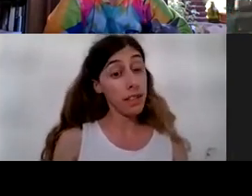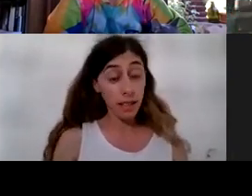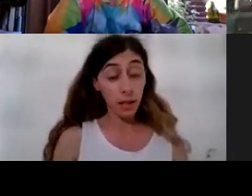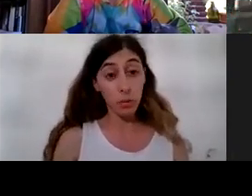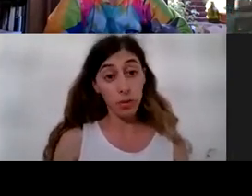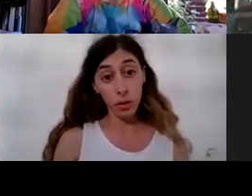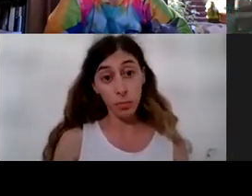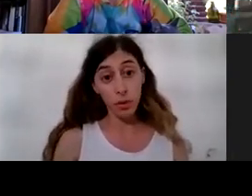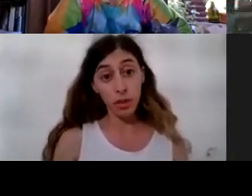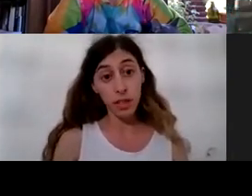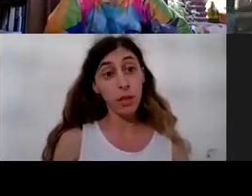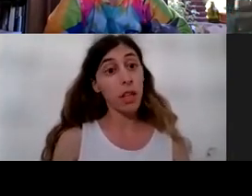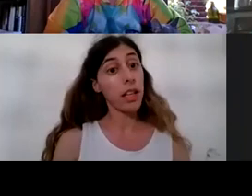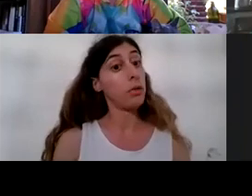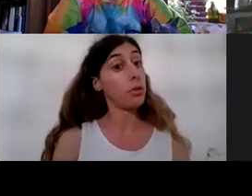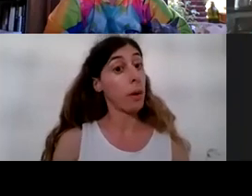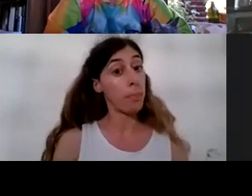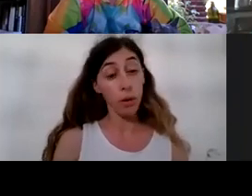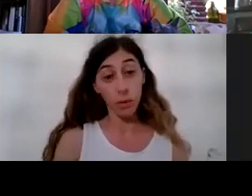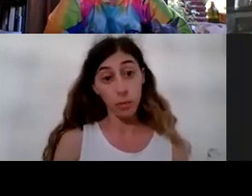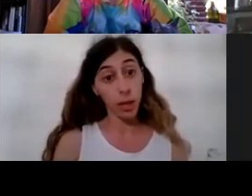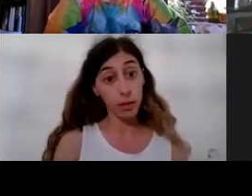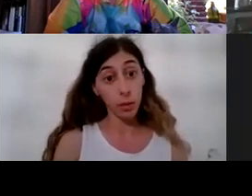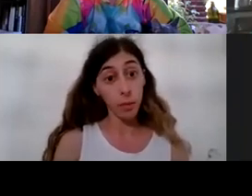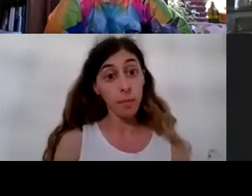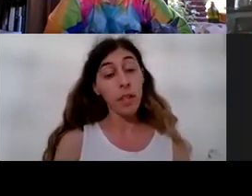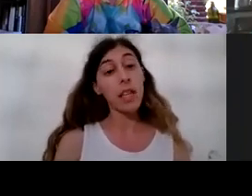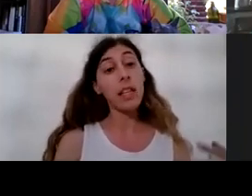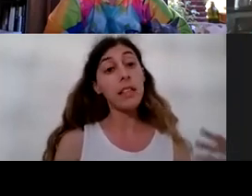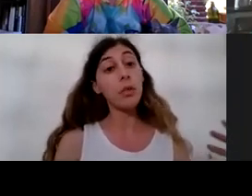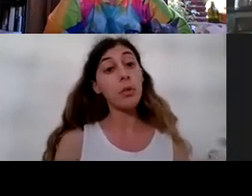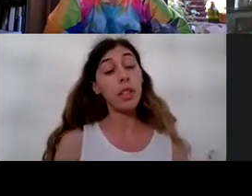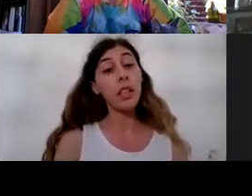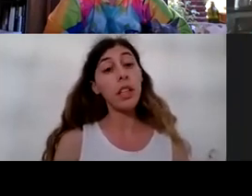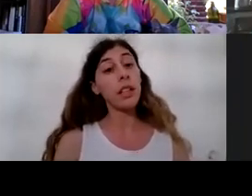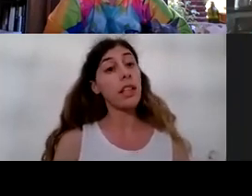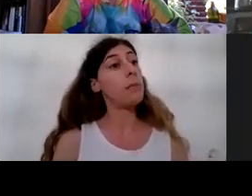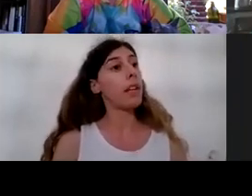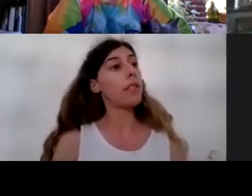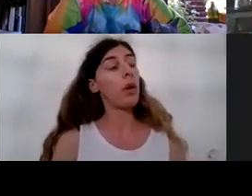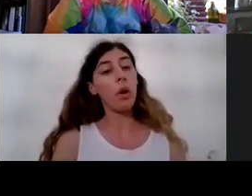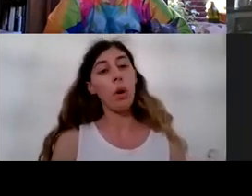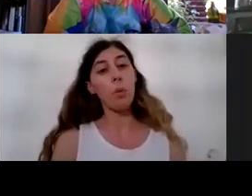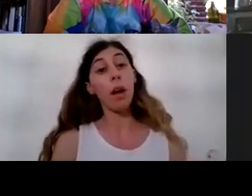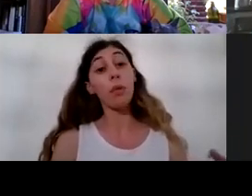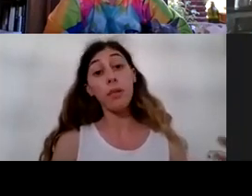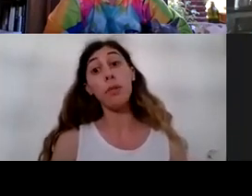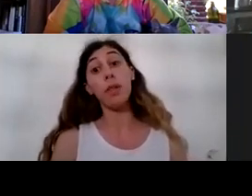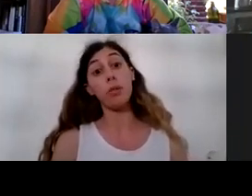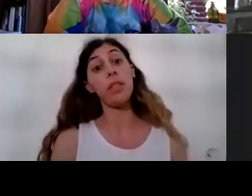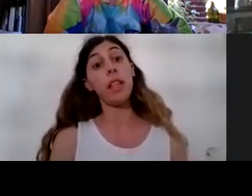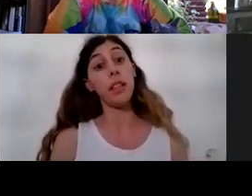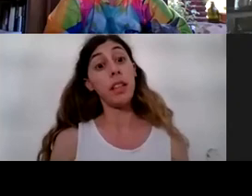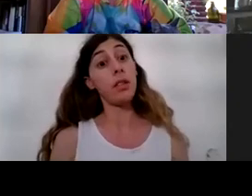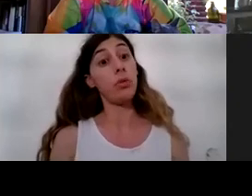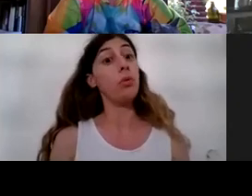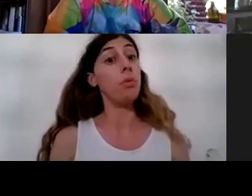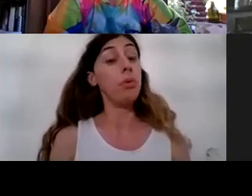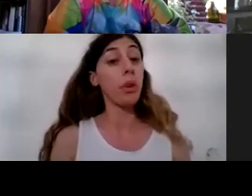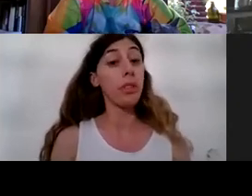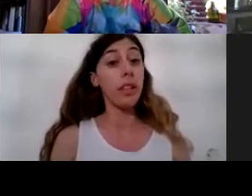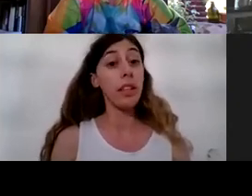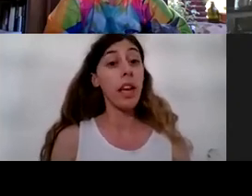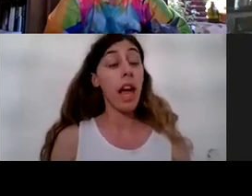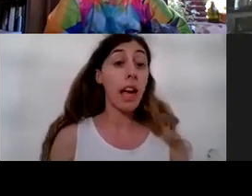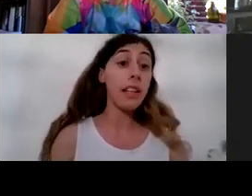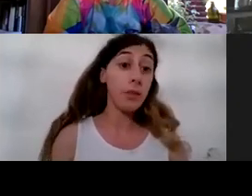would be required this person not to be HIV positive, they couldn't be depressed,